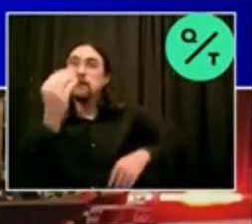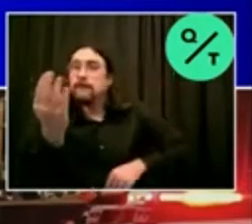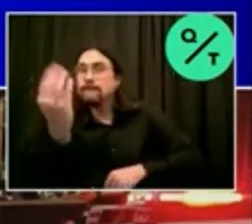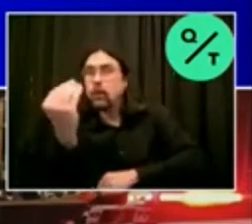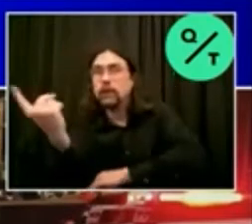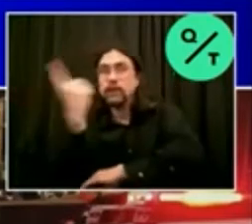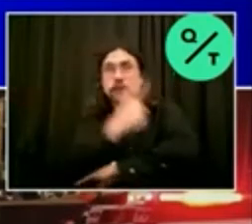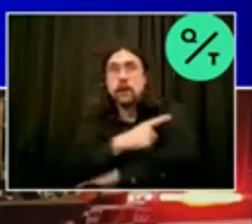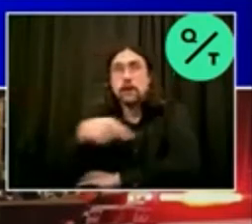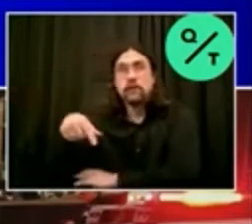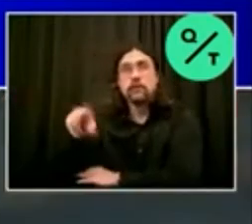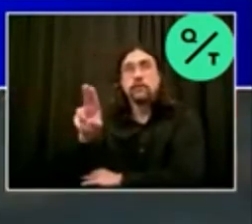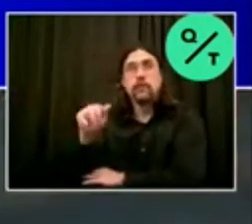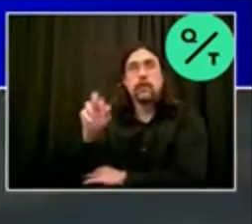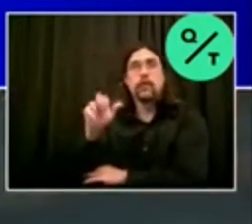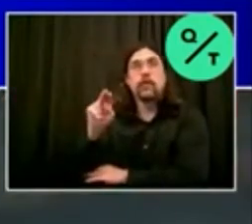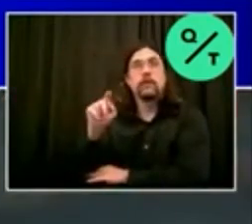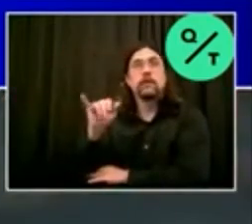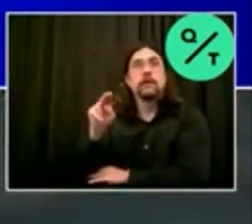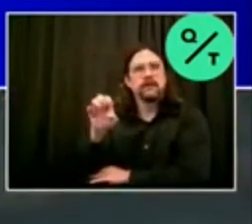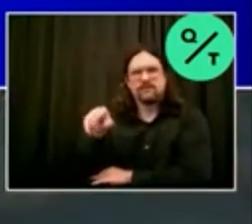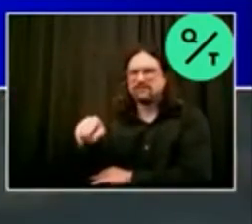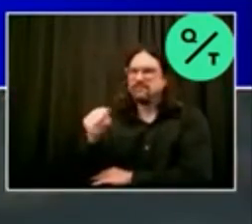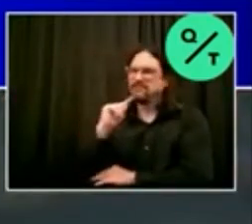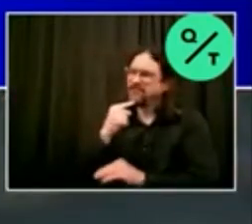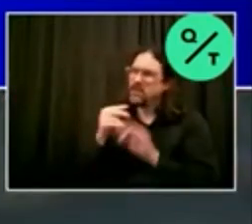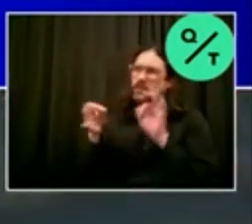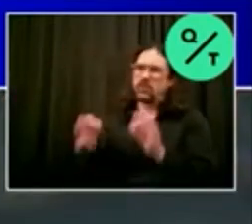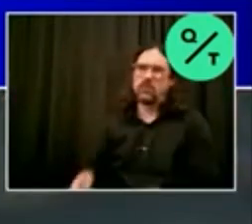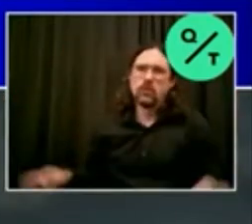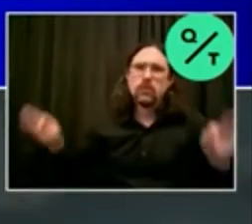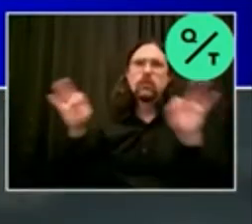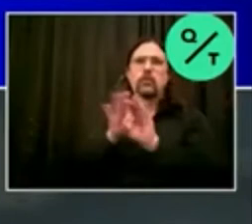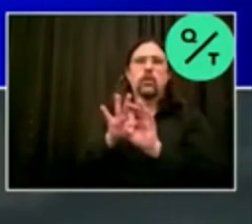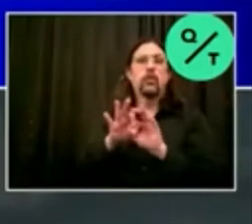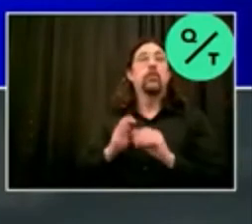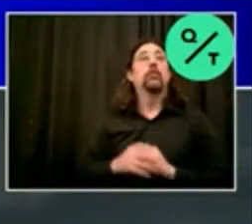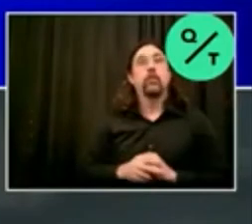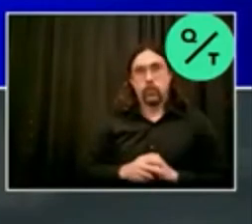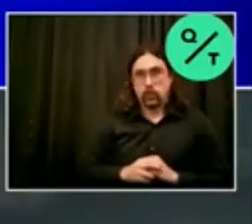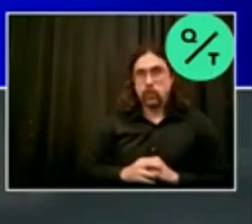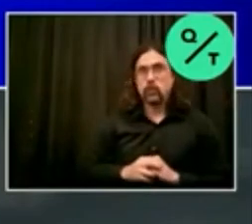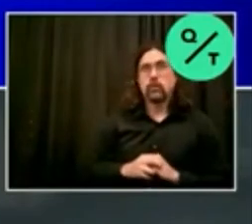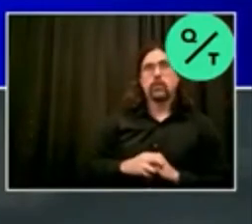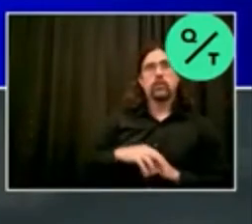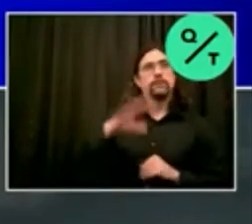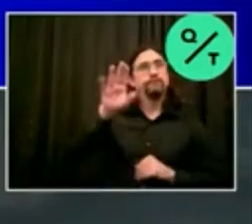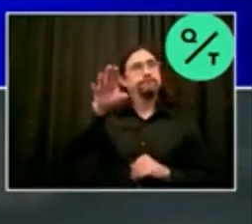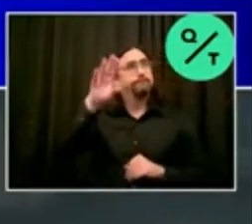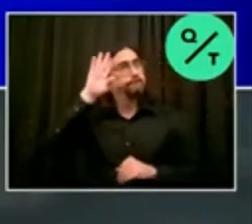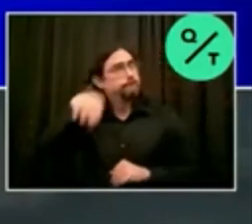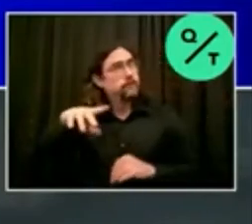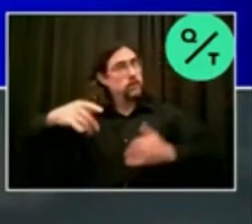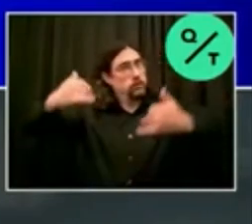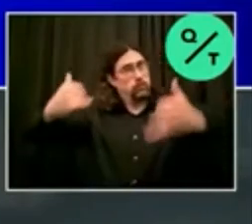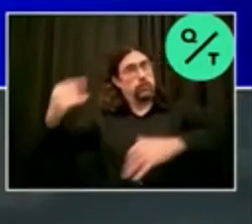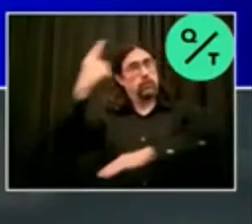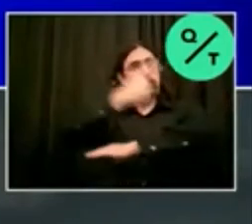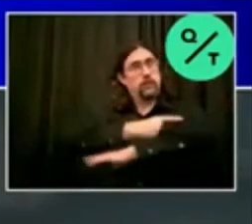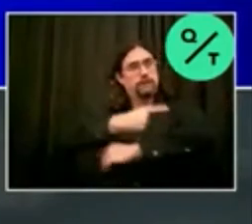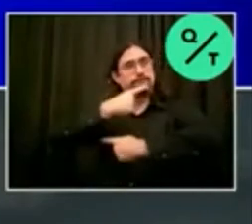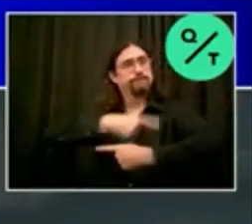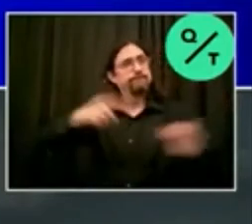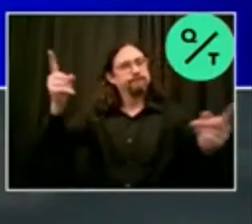going to do something new in New York City. We will have checkpoints at key entry points to the city. Travelers coming in from